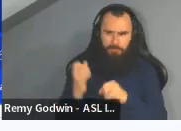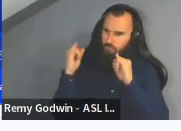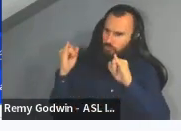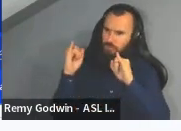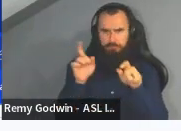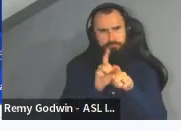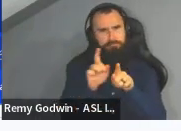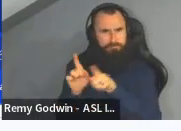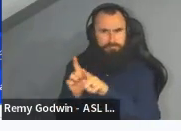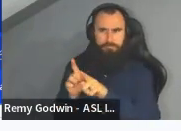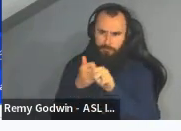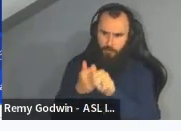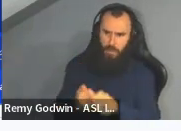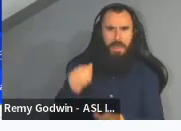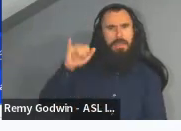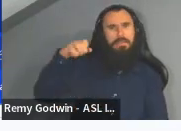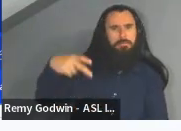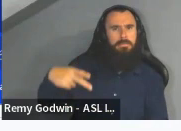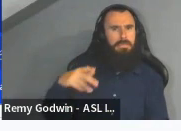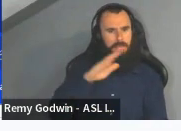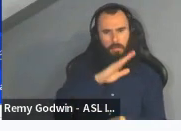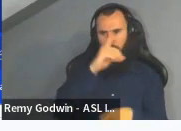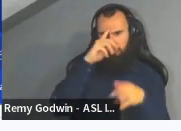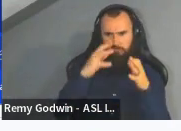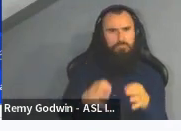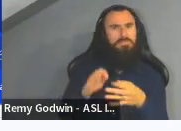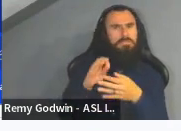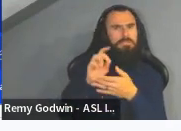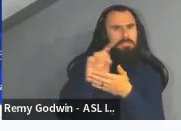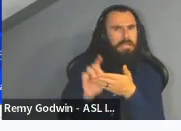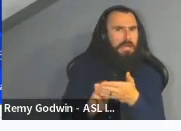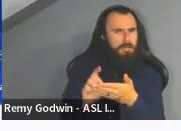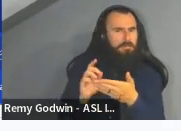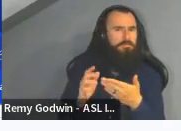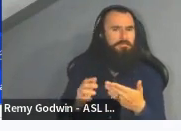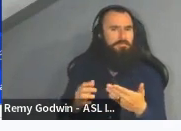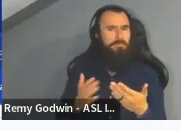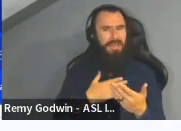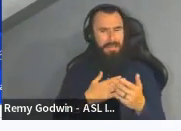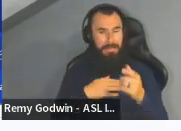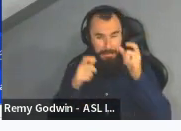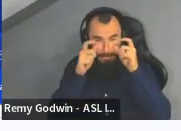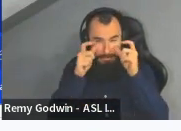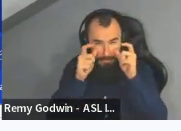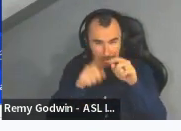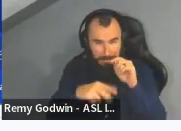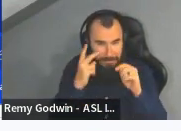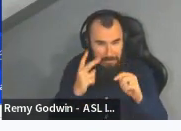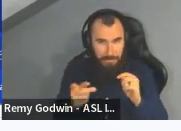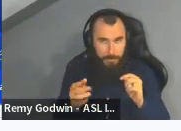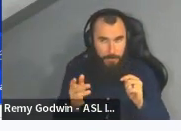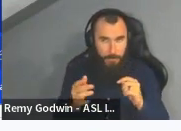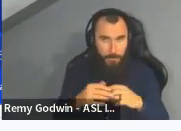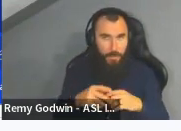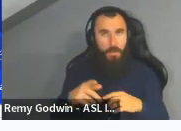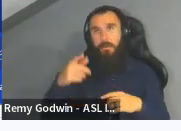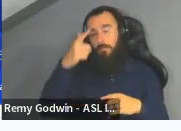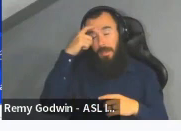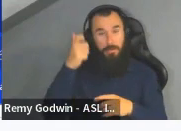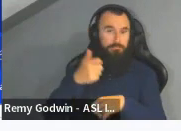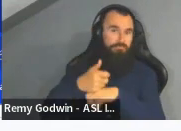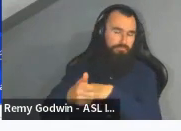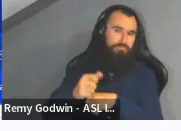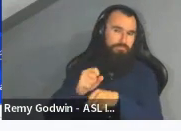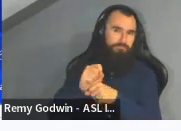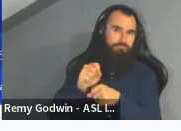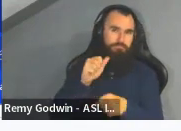designed by the IEP team. I don't have my readers on. Due to staff shortages, this